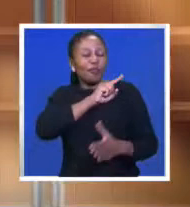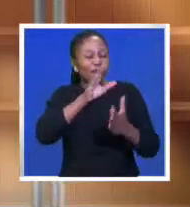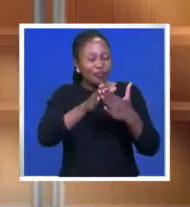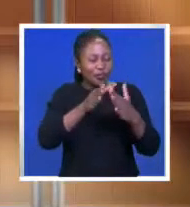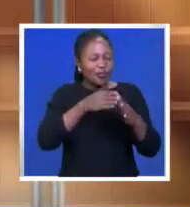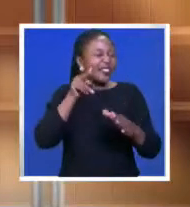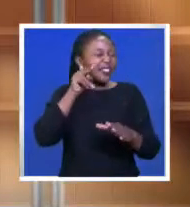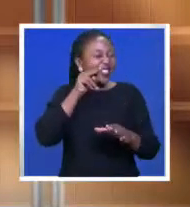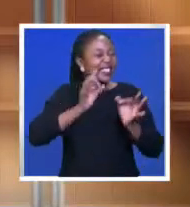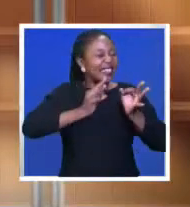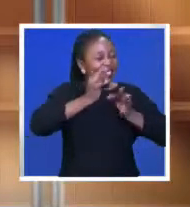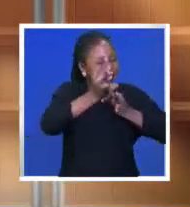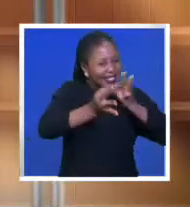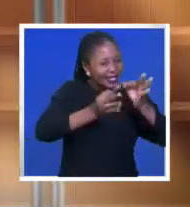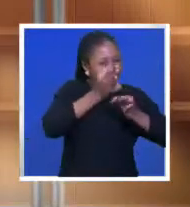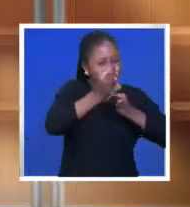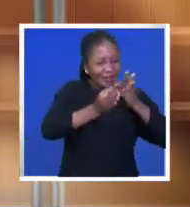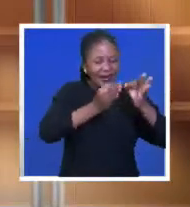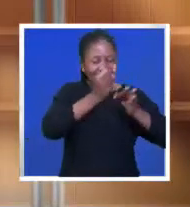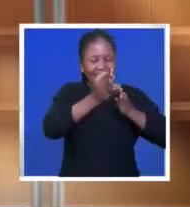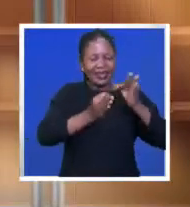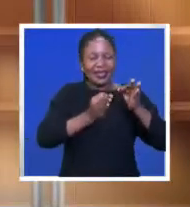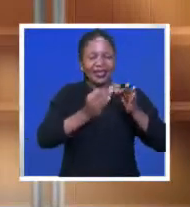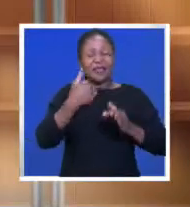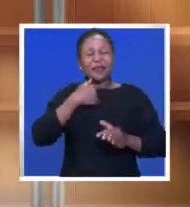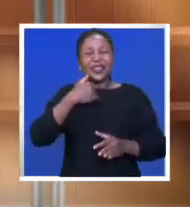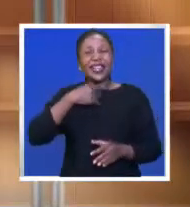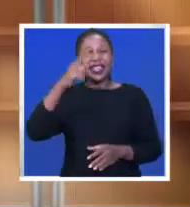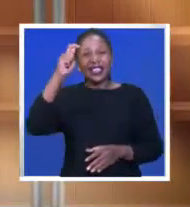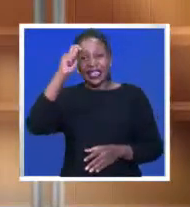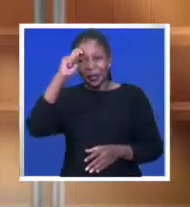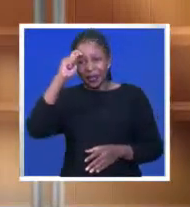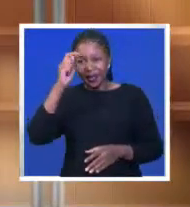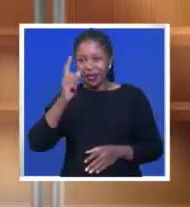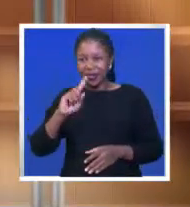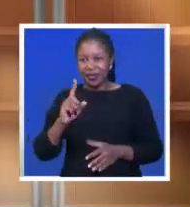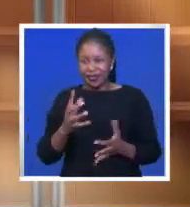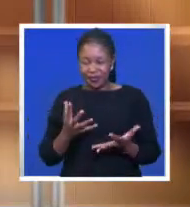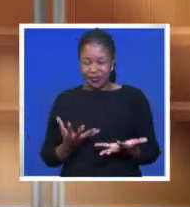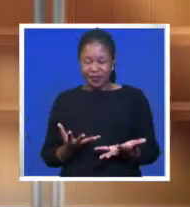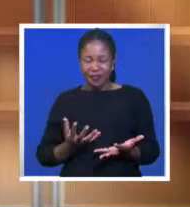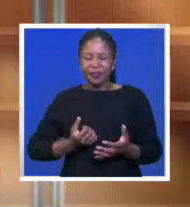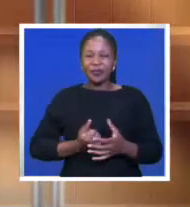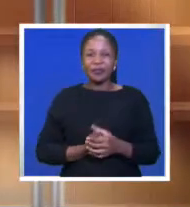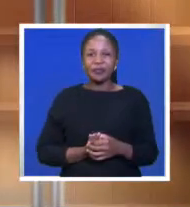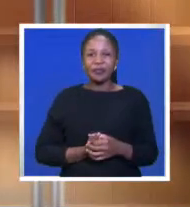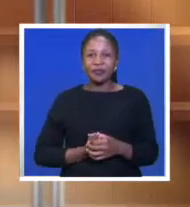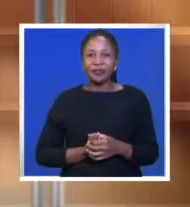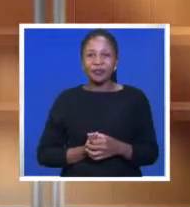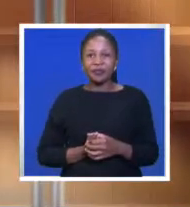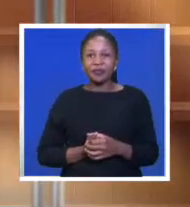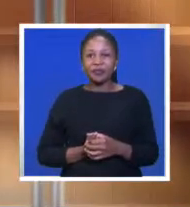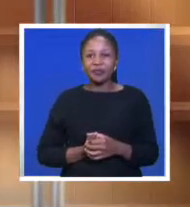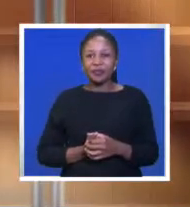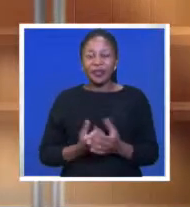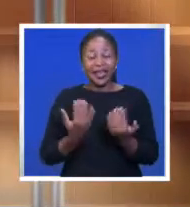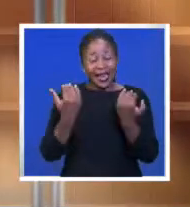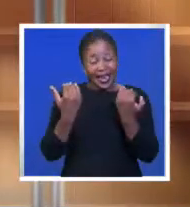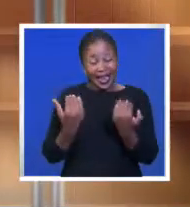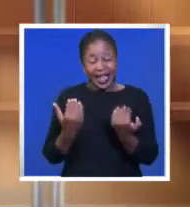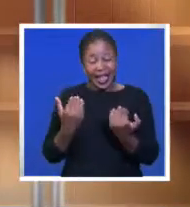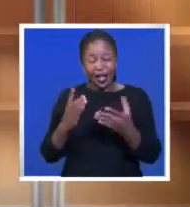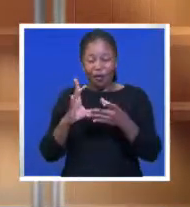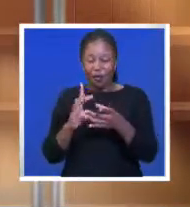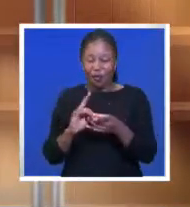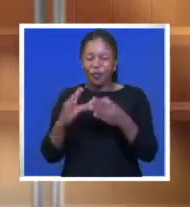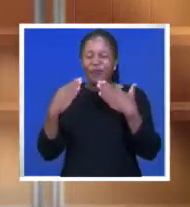and D. So, my dear Lena at home, thank you very much. Now, I think we have actually seen how it is